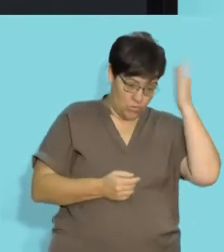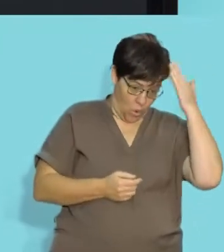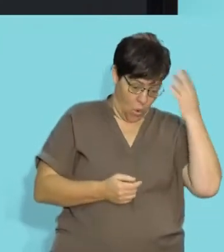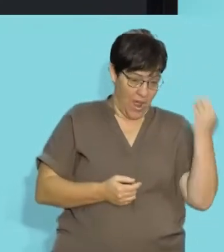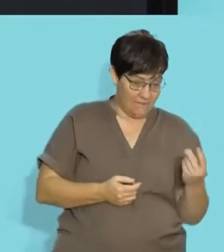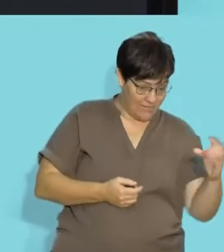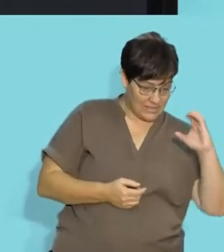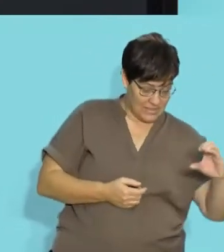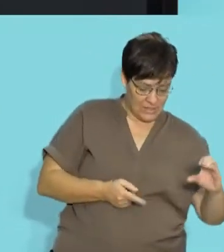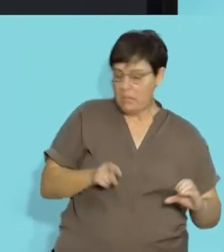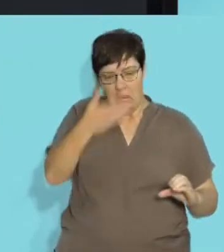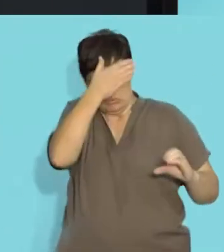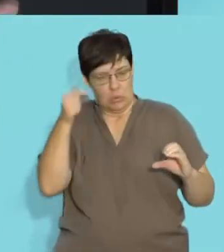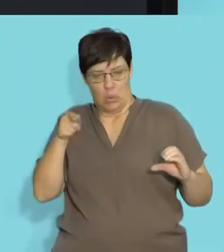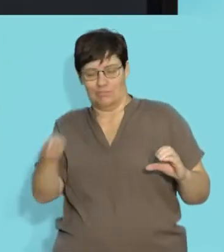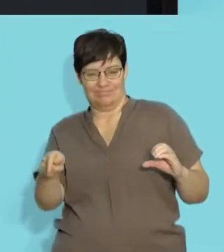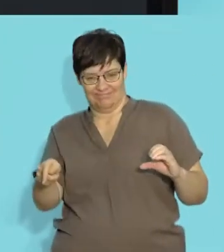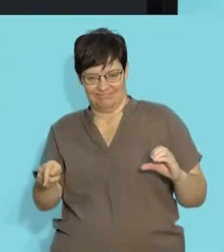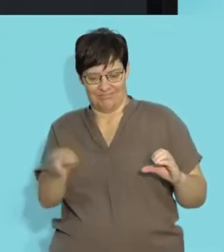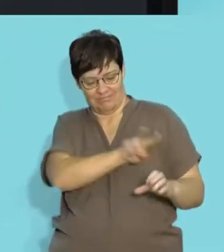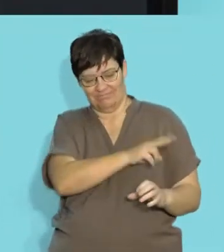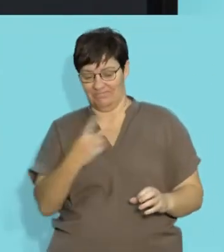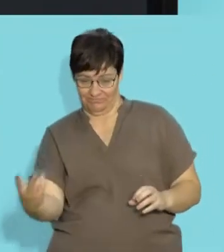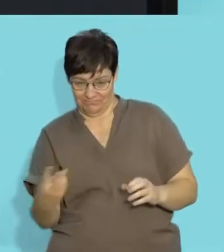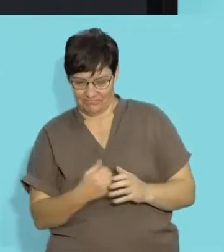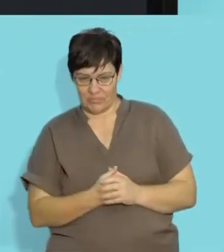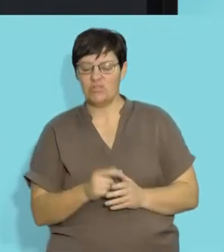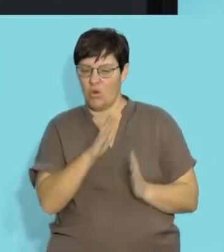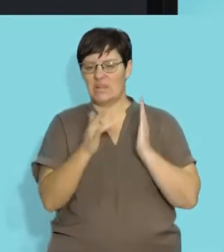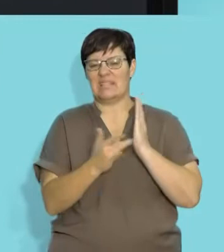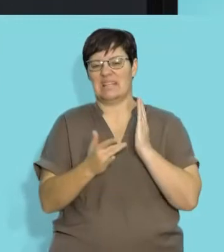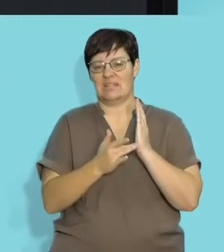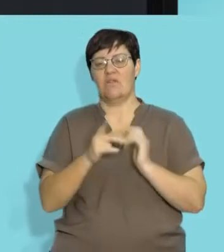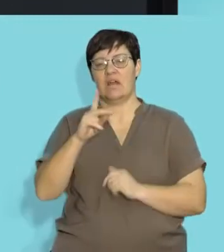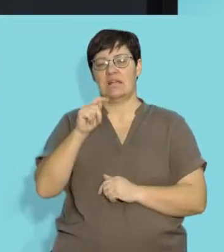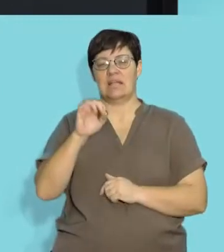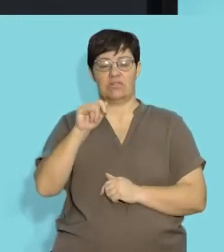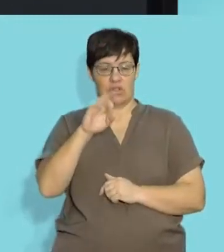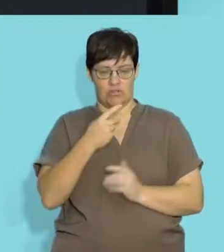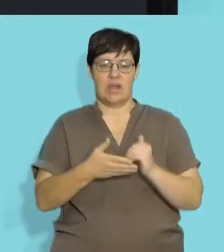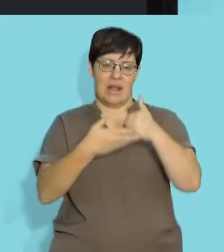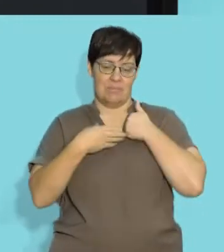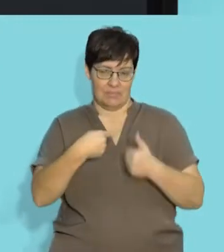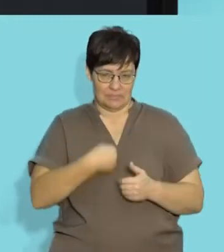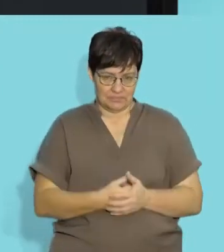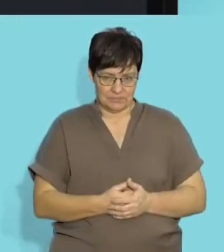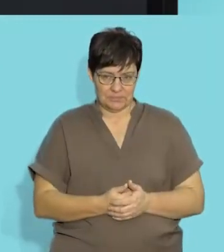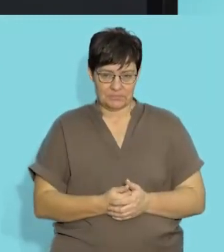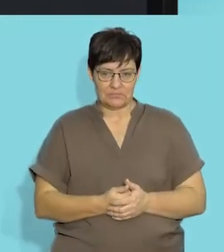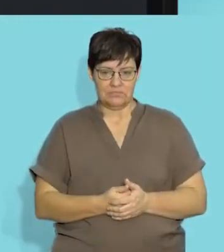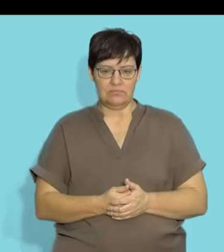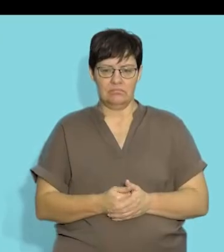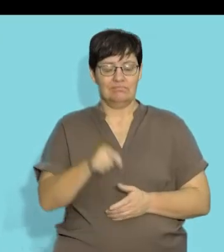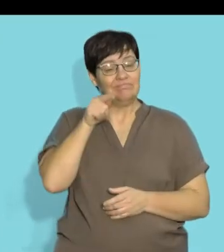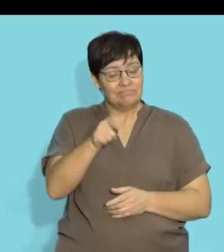to unknown. That's basically the long and short of what the technique of titration actually